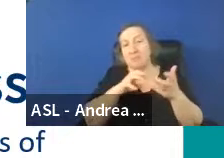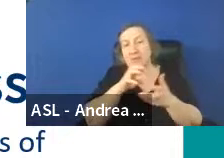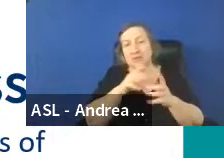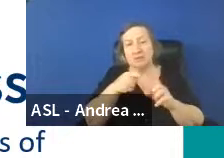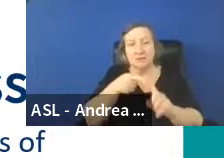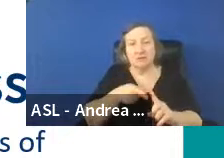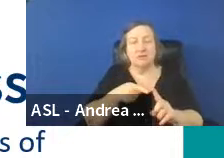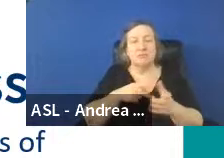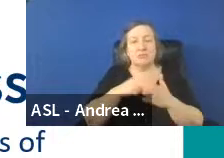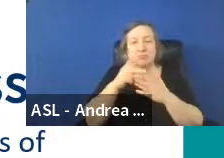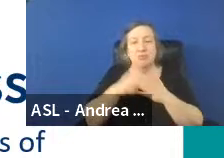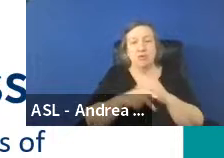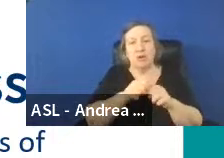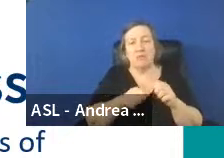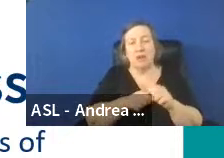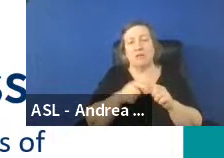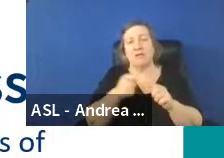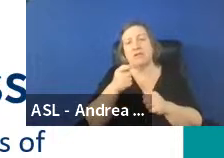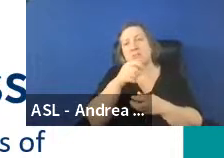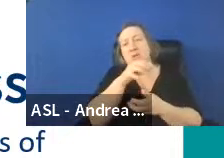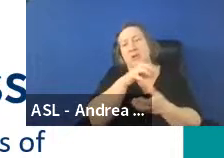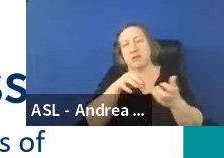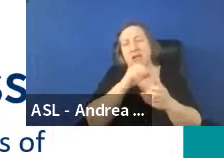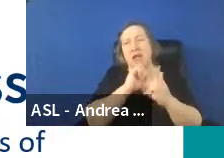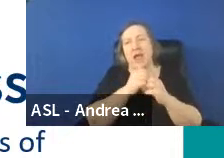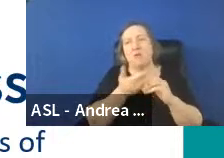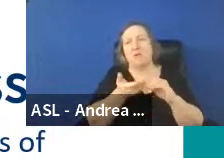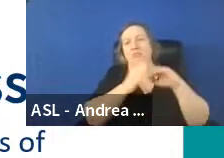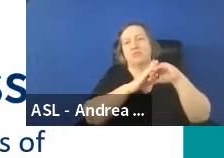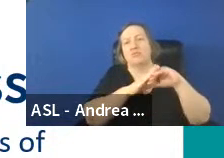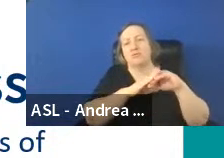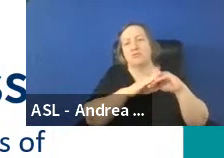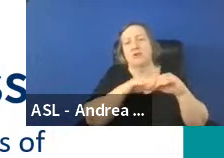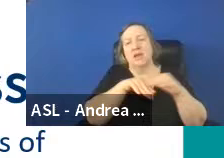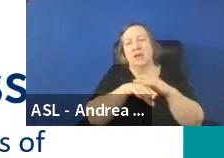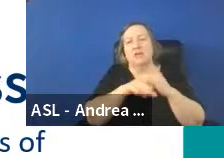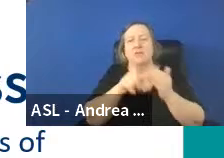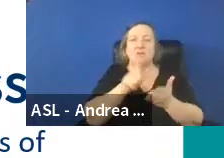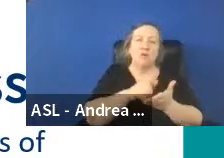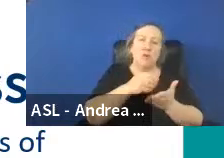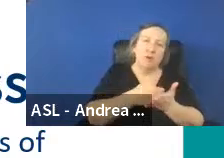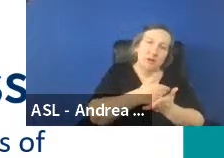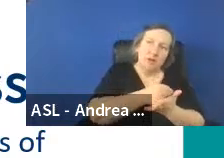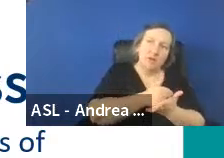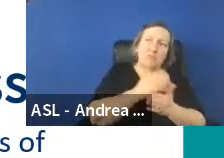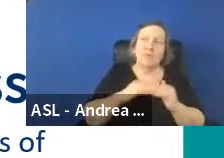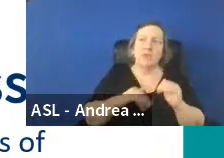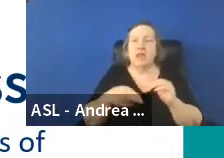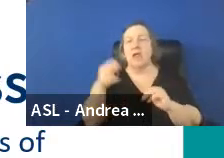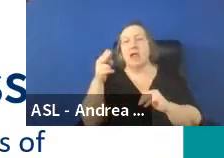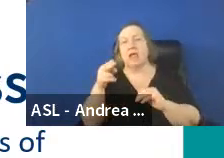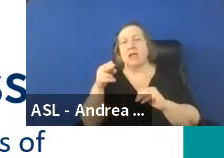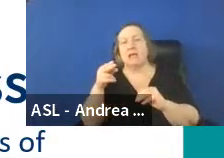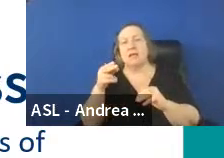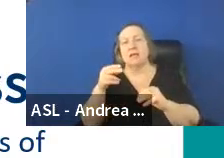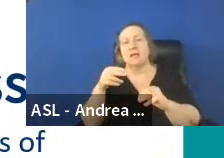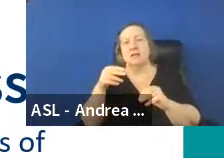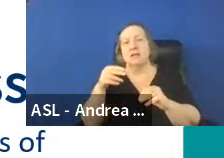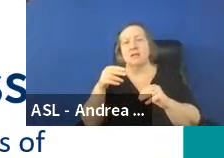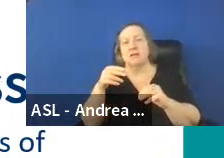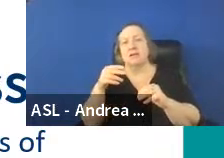little mixed in terms of how they improve access for low income versus higher income residents of the program area.